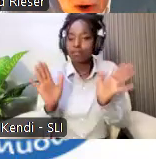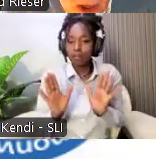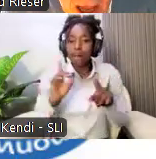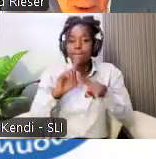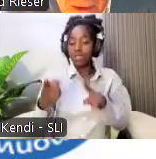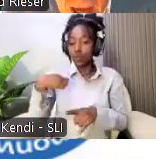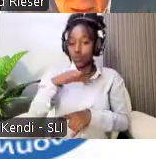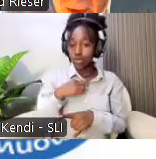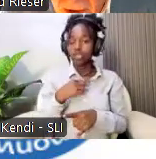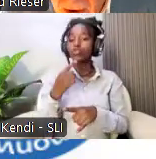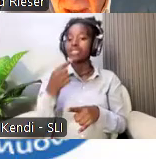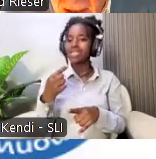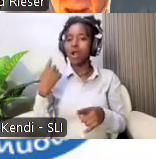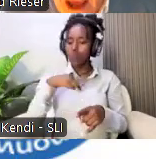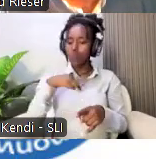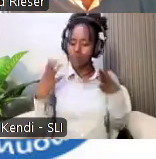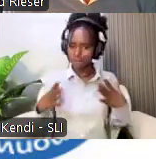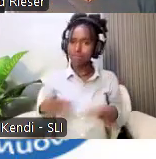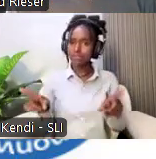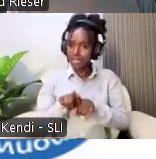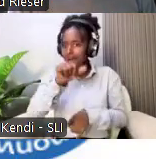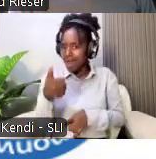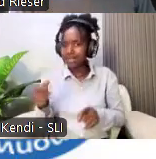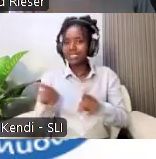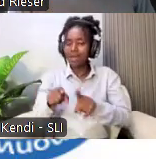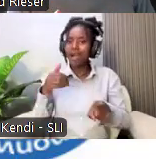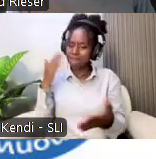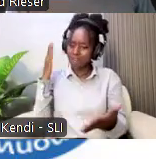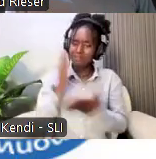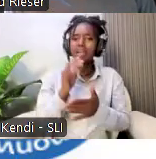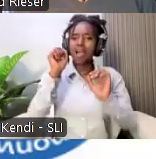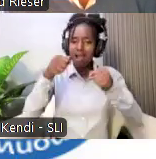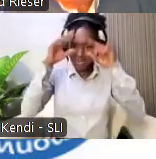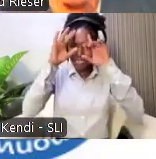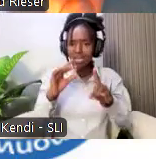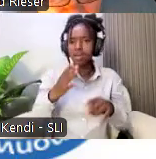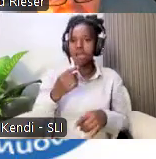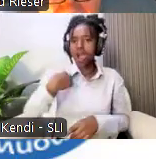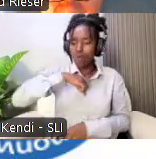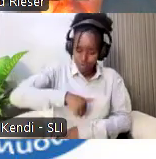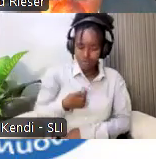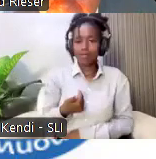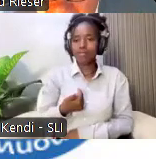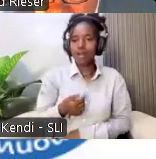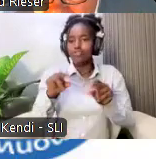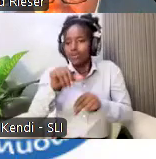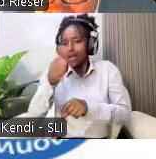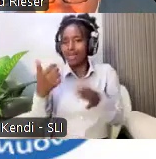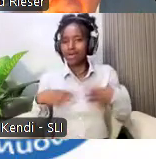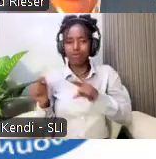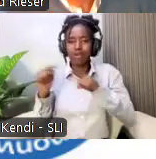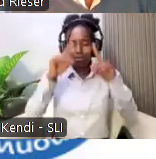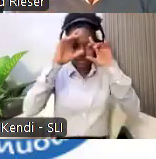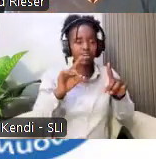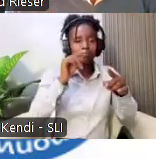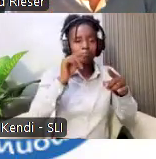rights who are capable of claiming those rights and making their own decisions. Interesting how this persons with disabilities creeps in